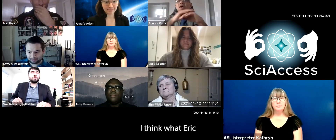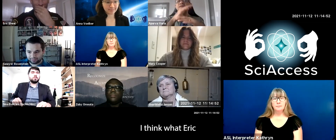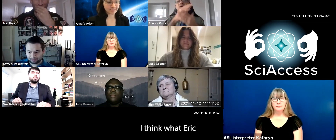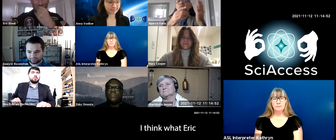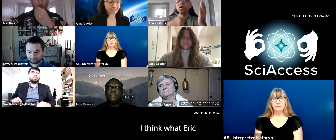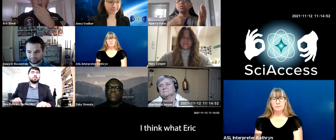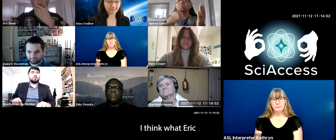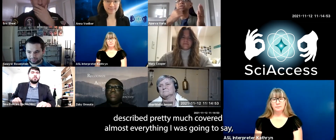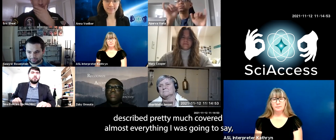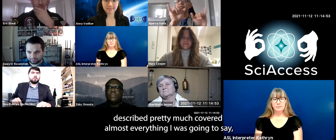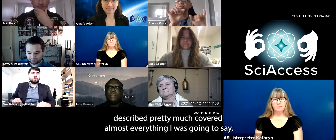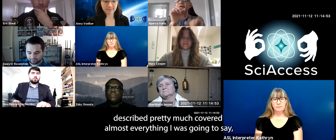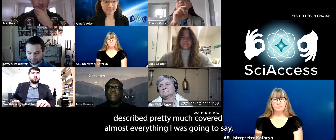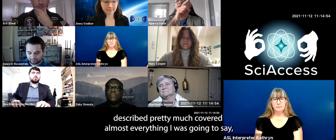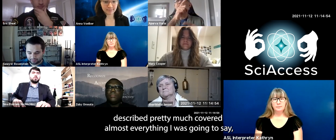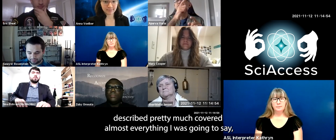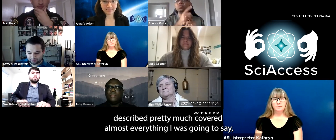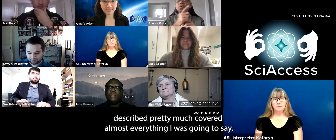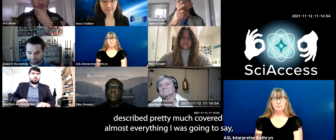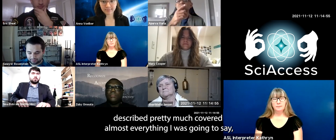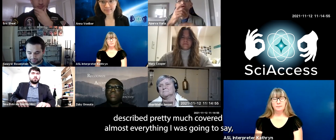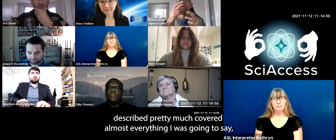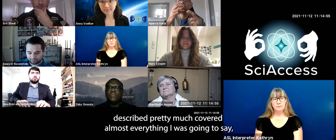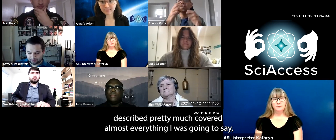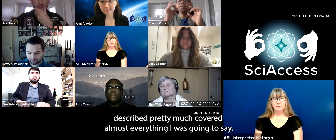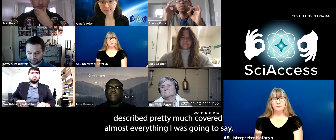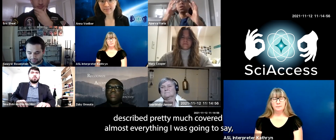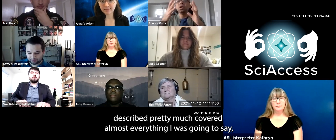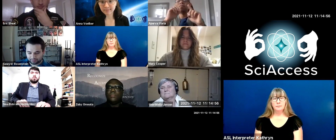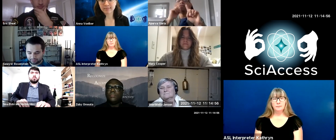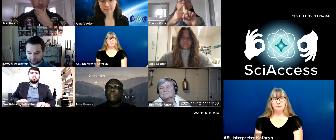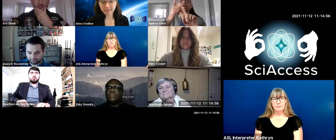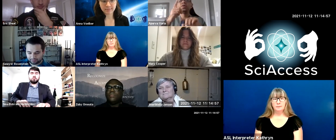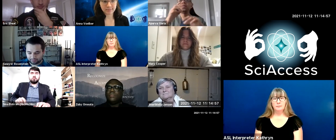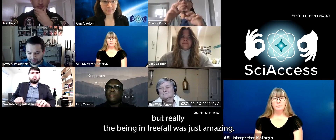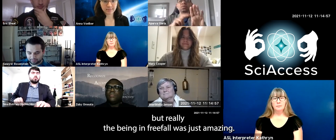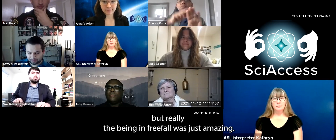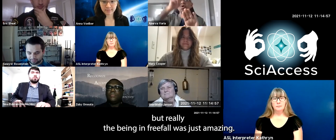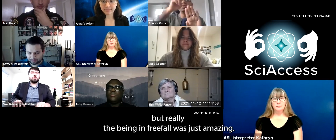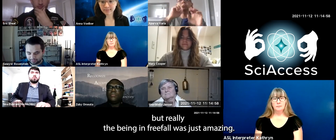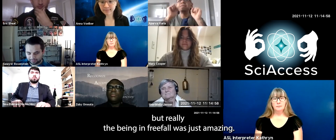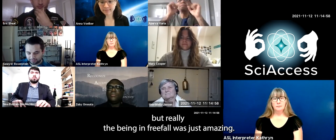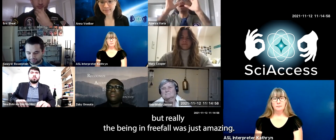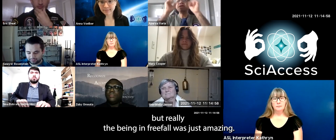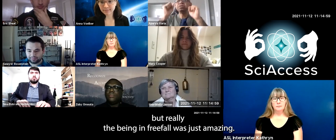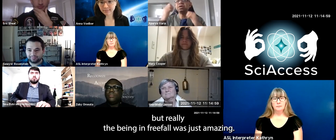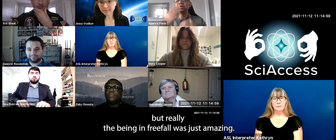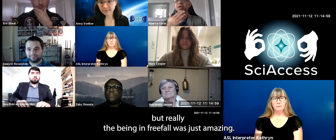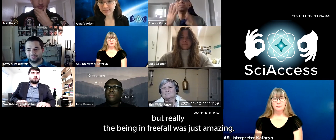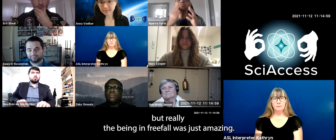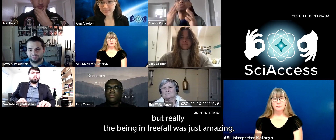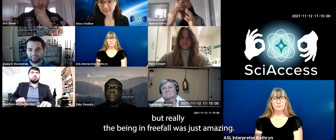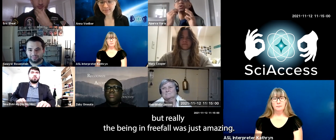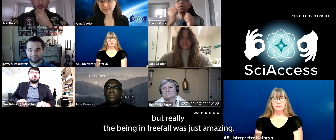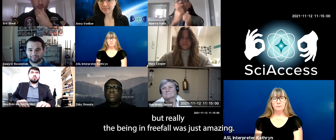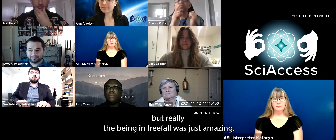I think what Eric described pretty much covered almost everything I was going to say. But really,